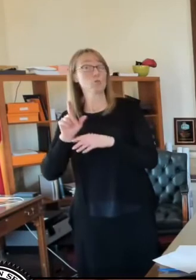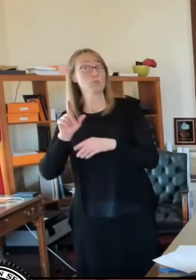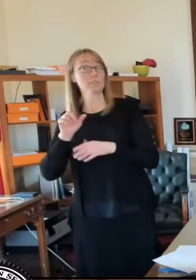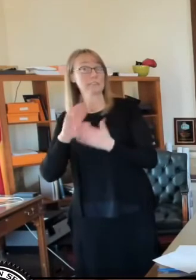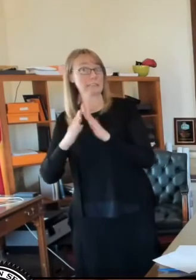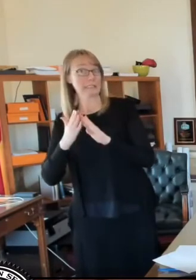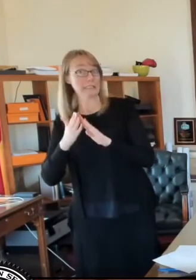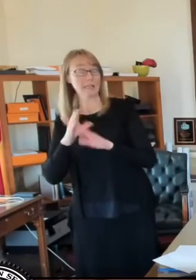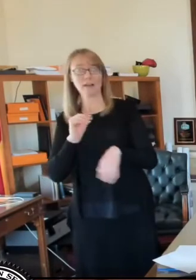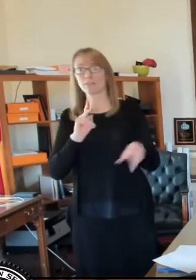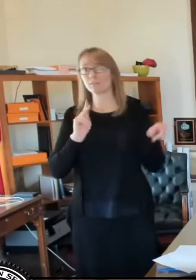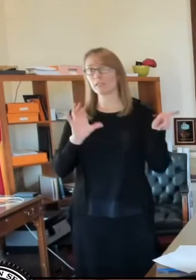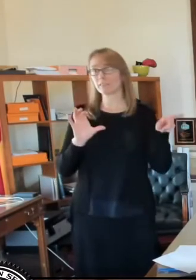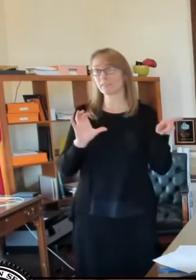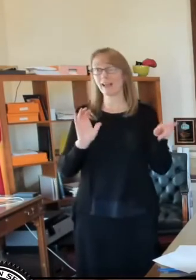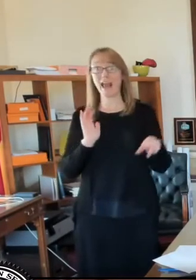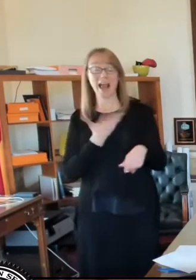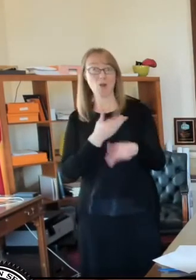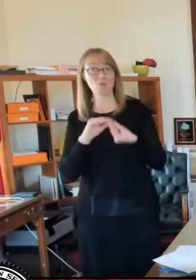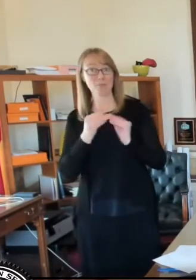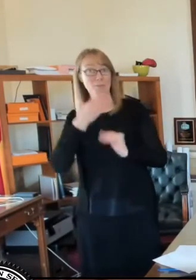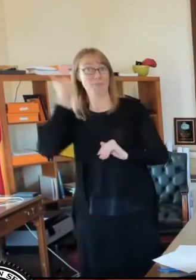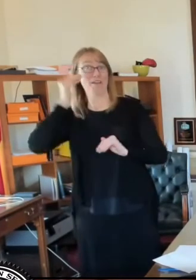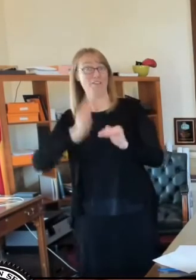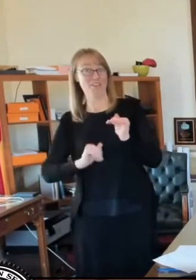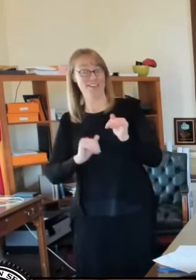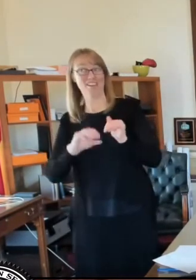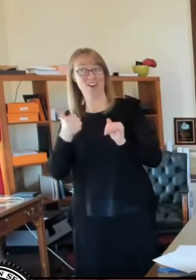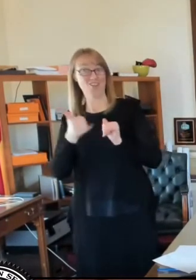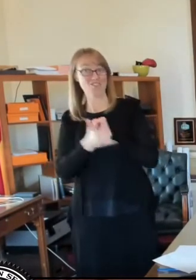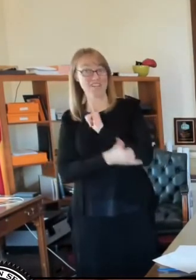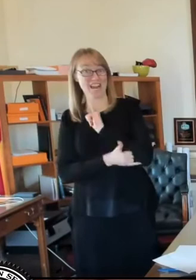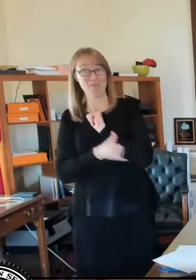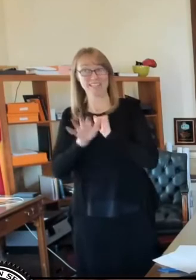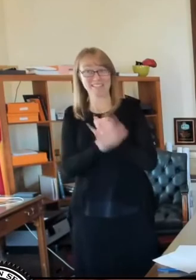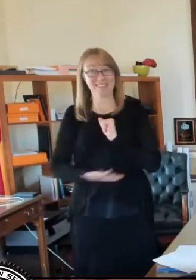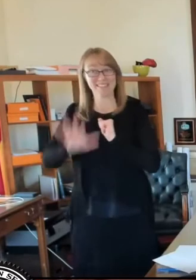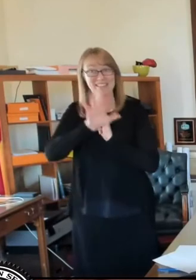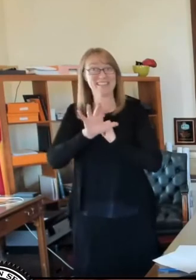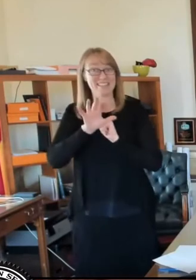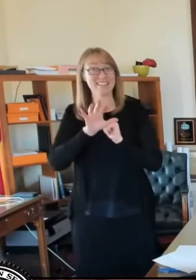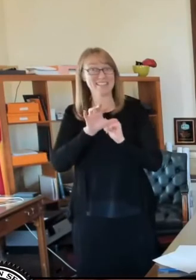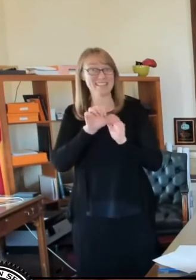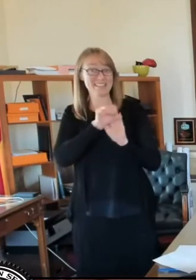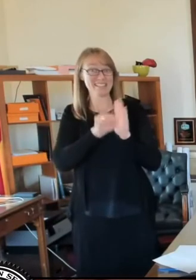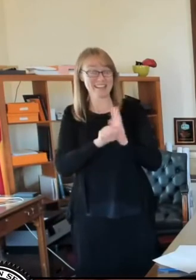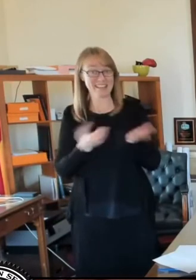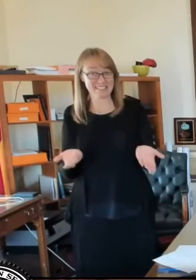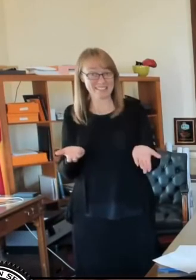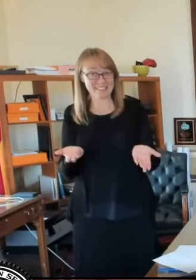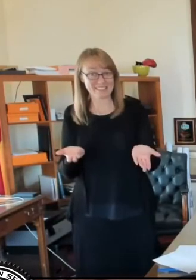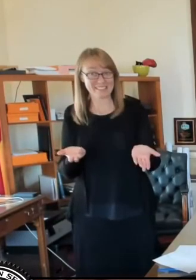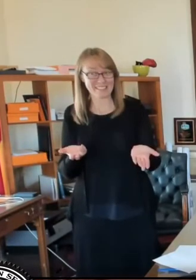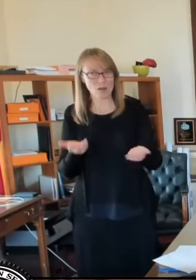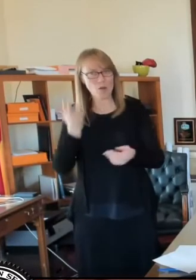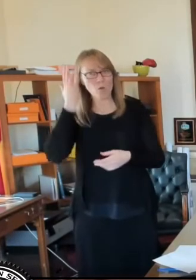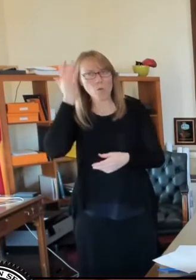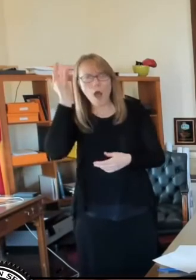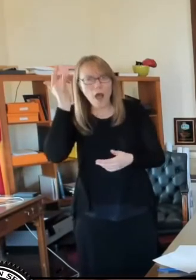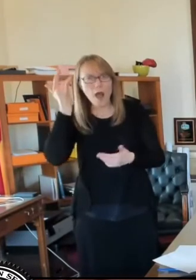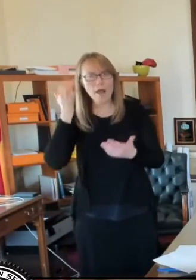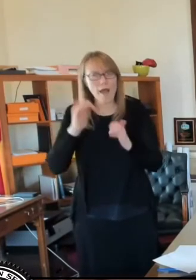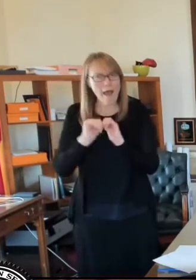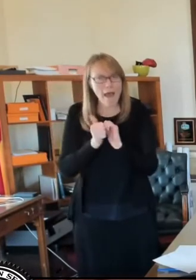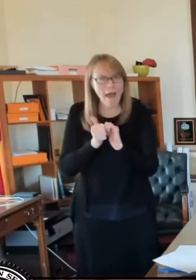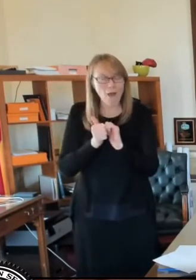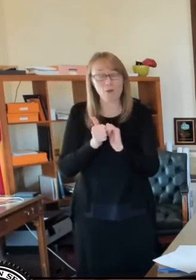that? Folks who believe that they do need to change their behavior and wear a mask and